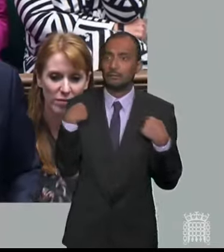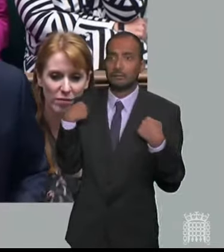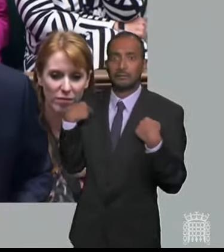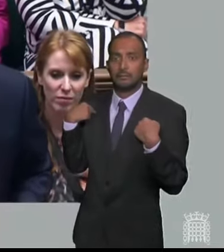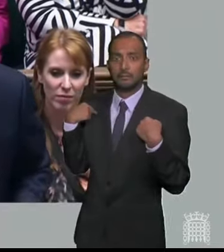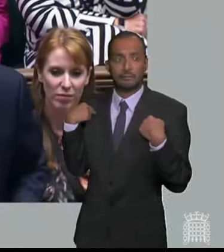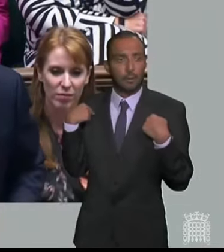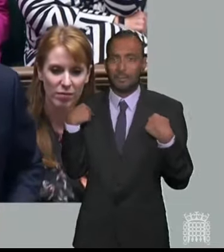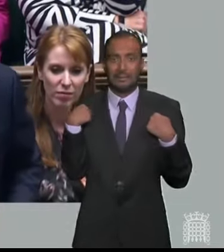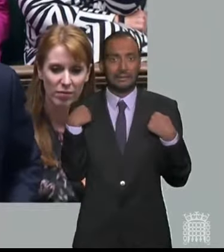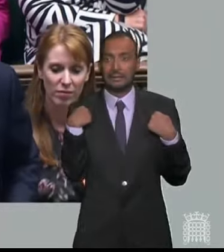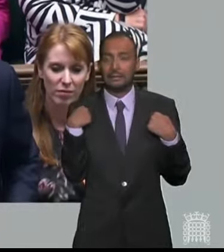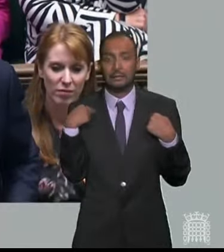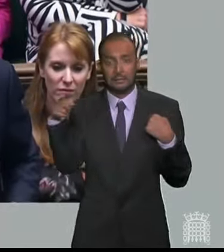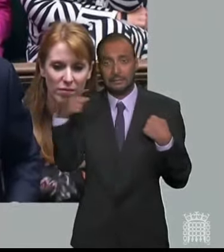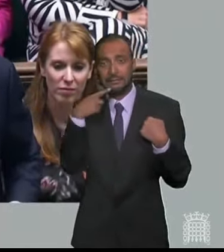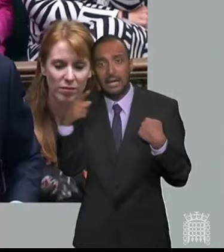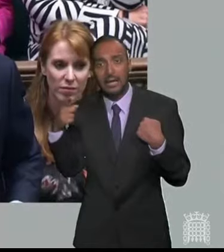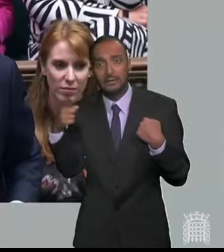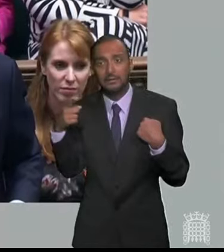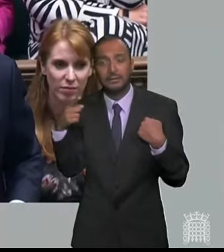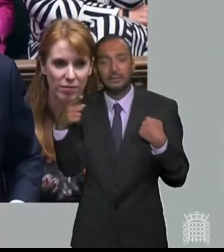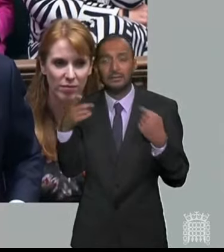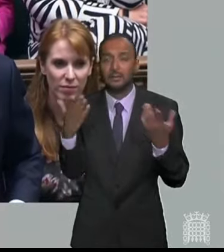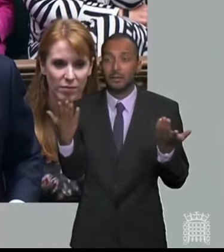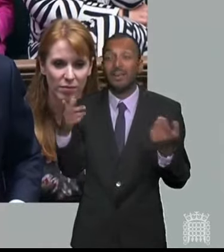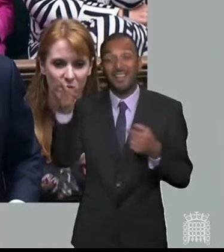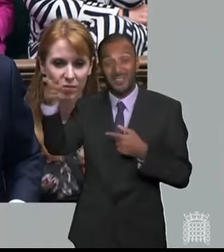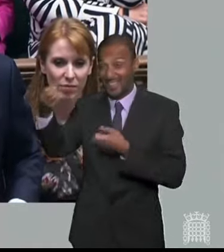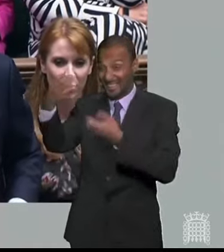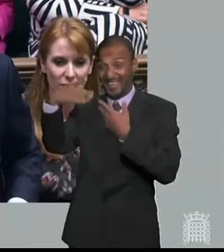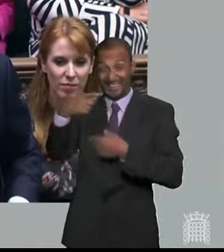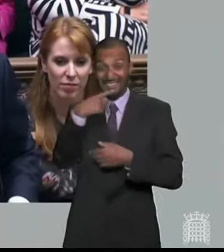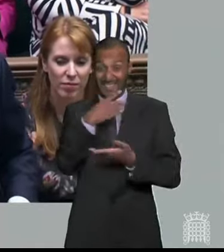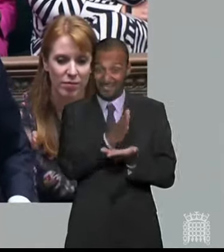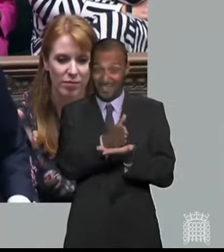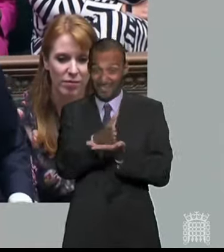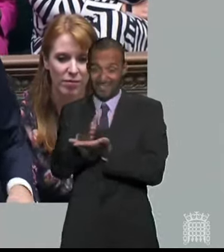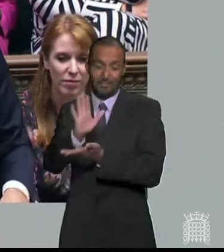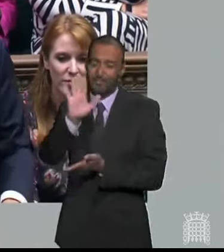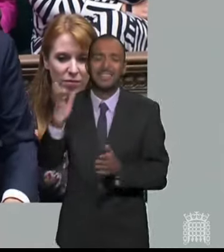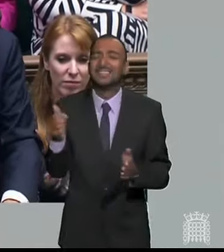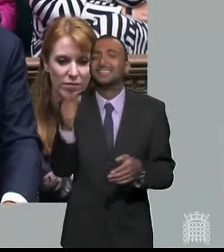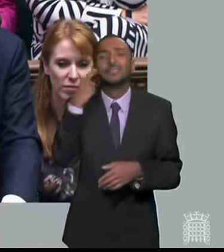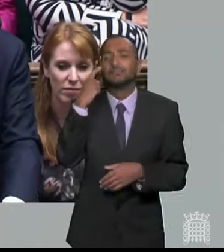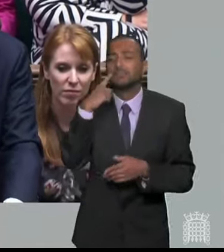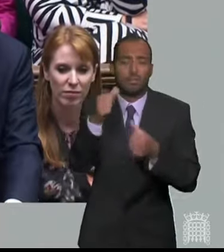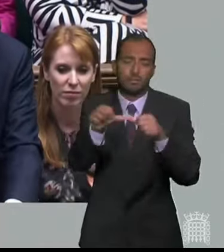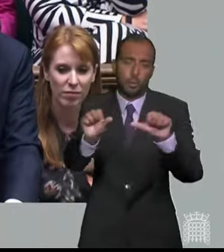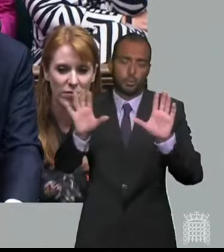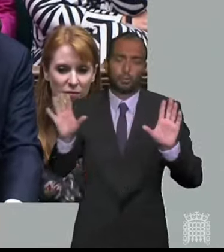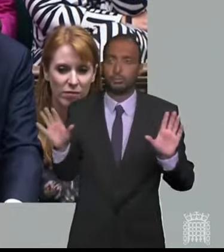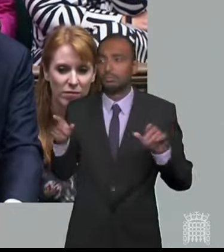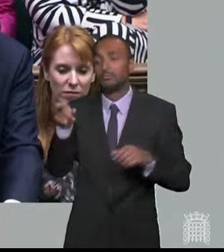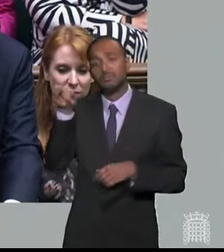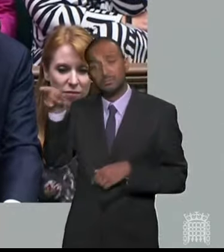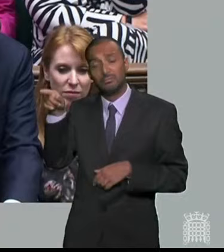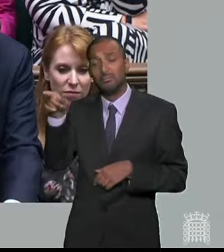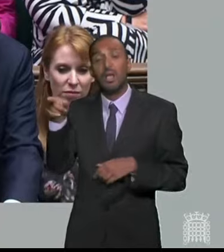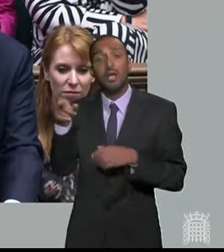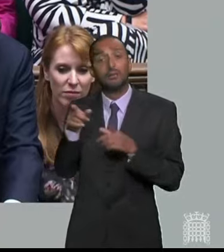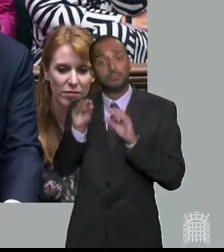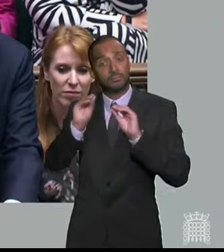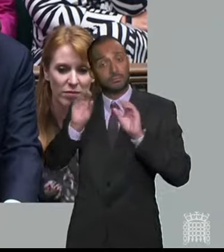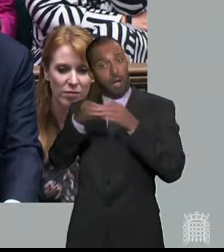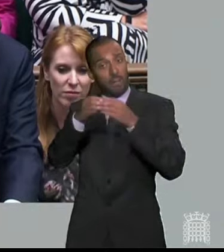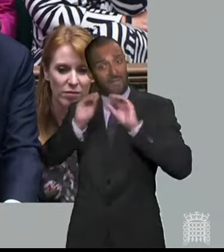have the facts. And there's a simple way to clear this up. Why doesn't he commit to publish the requests from the Department